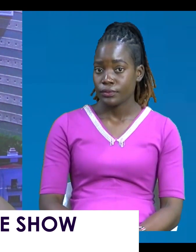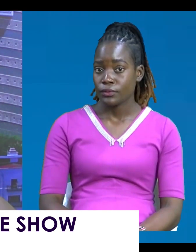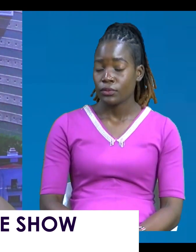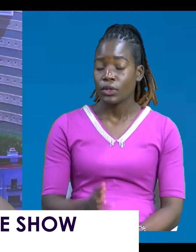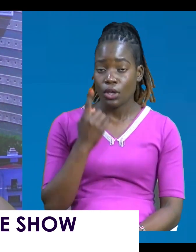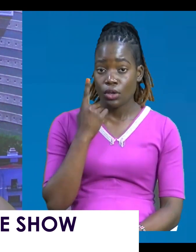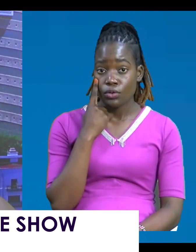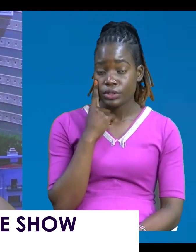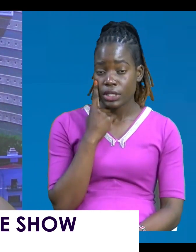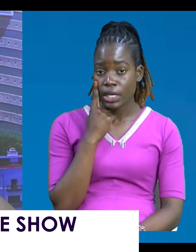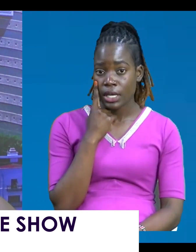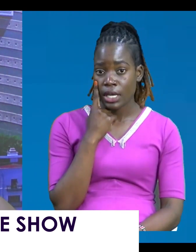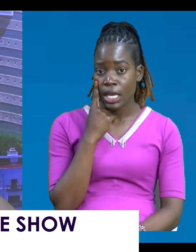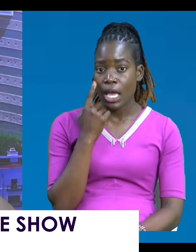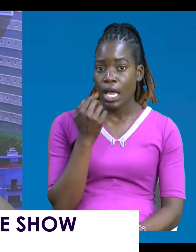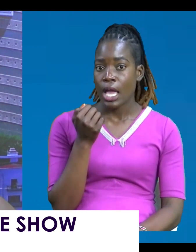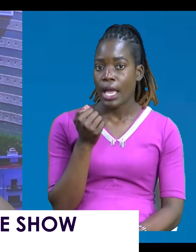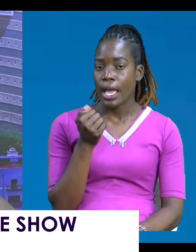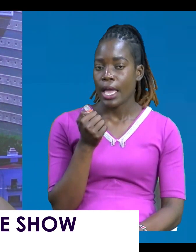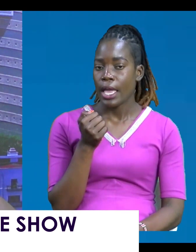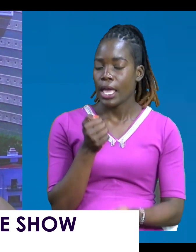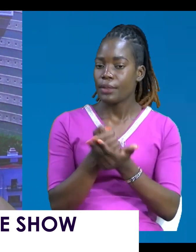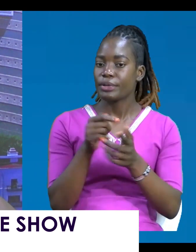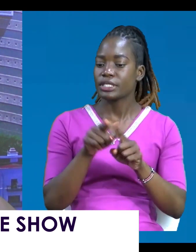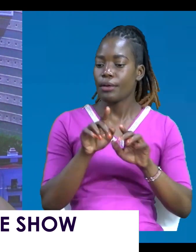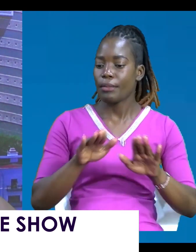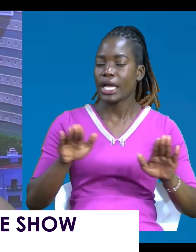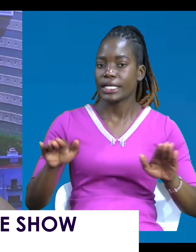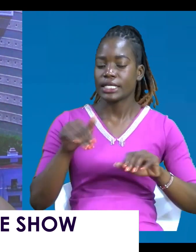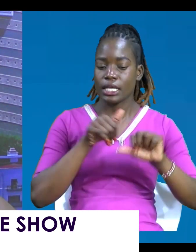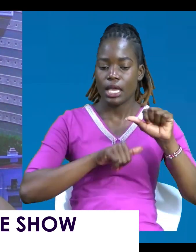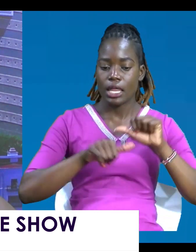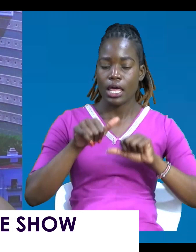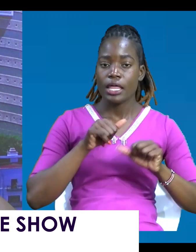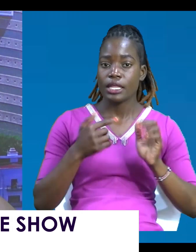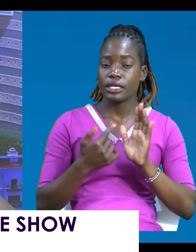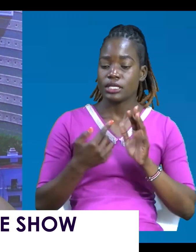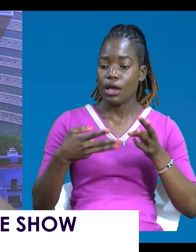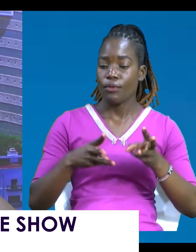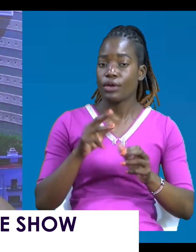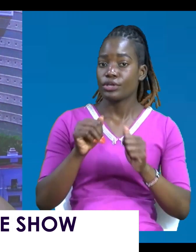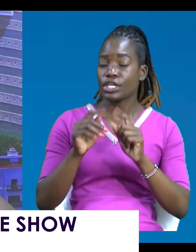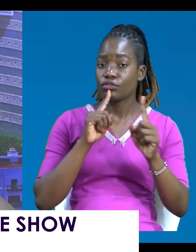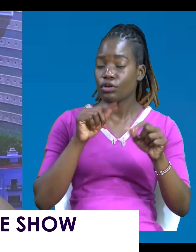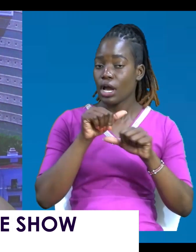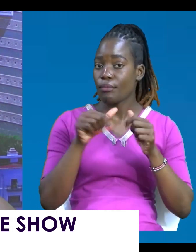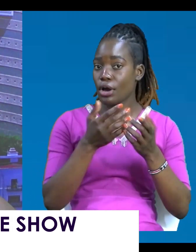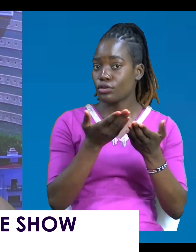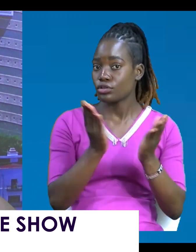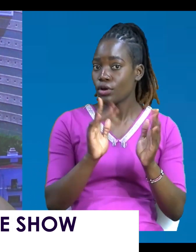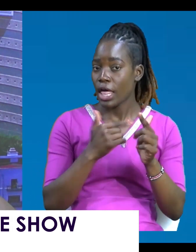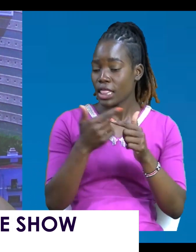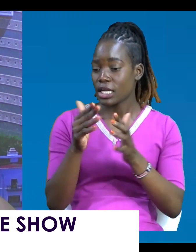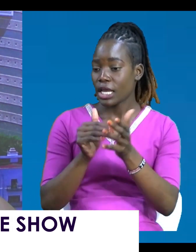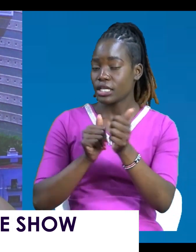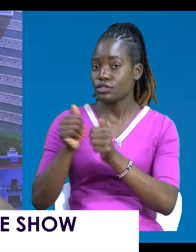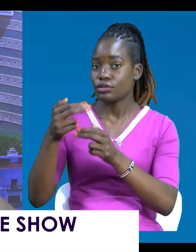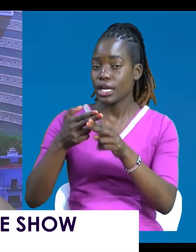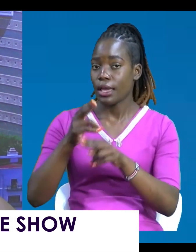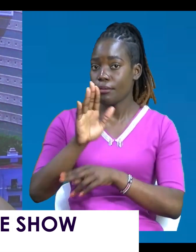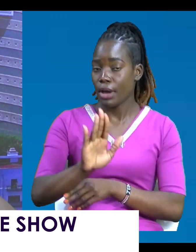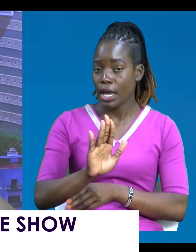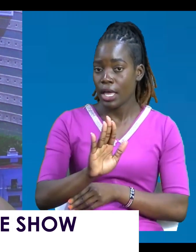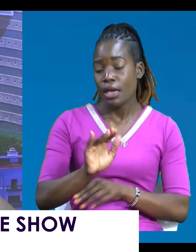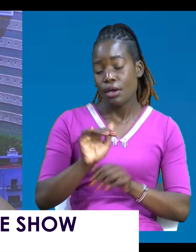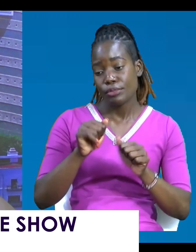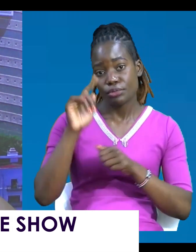You see, packaging is an art. There is a way I can talk about you and I mess you up. I